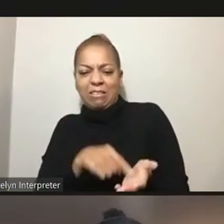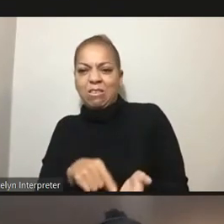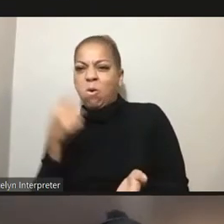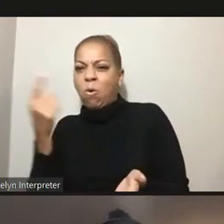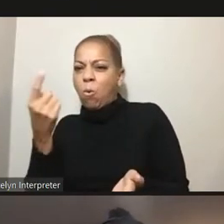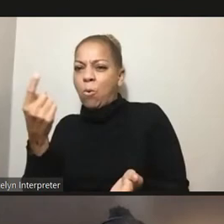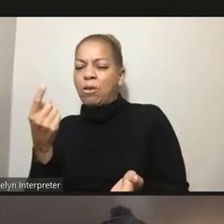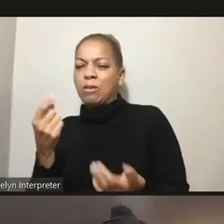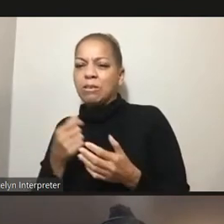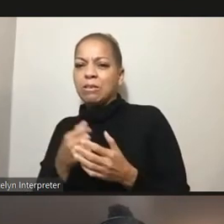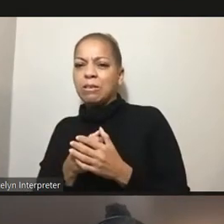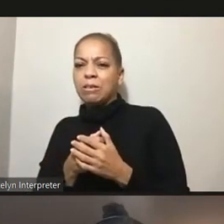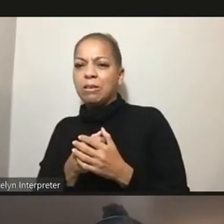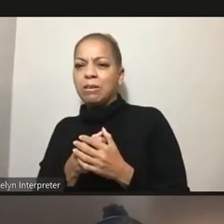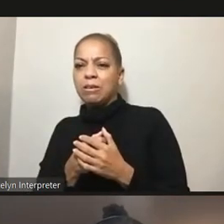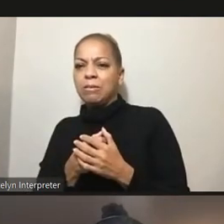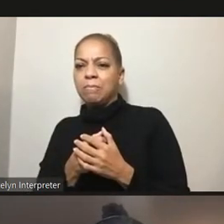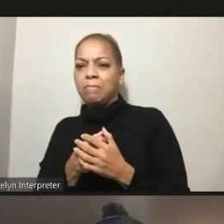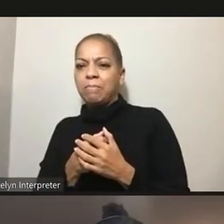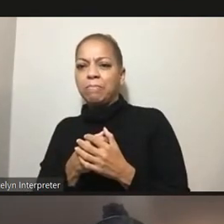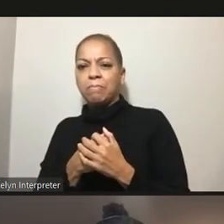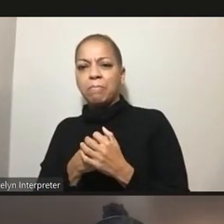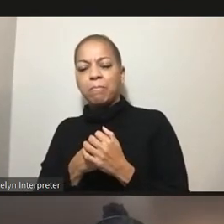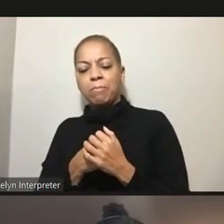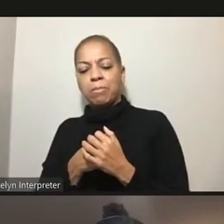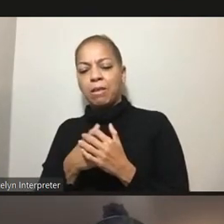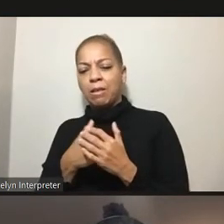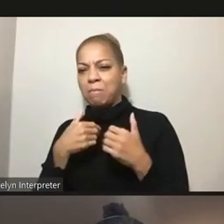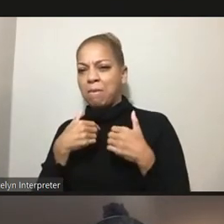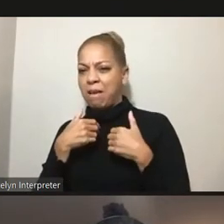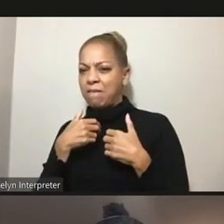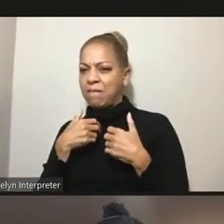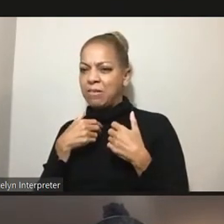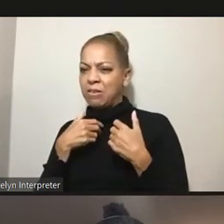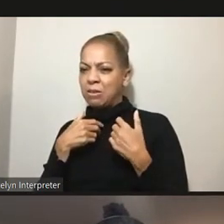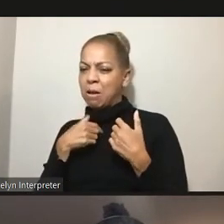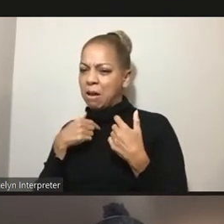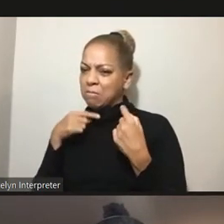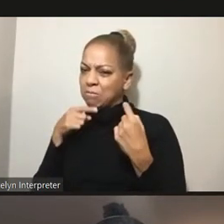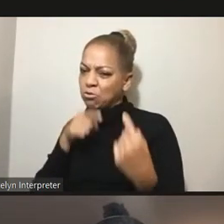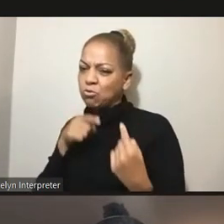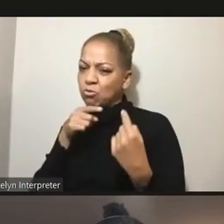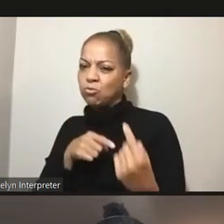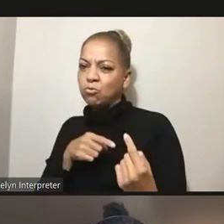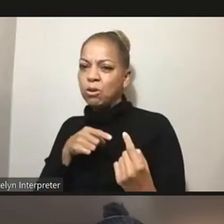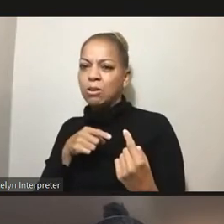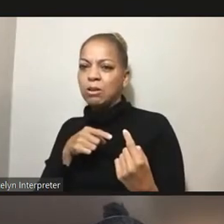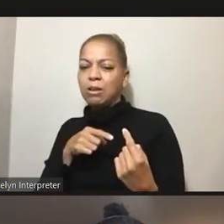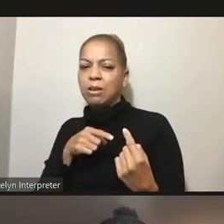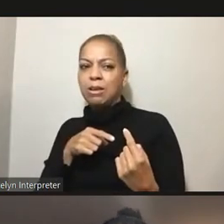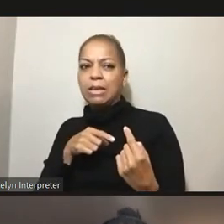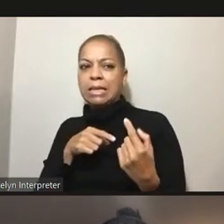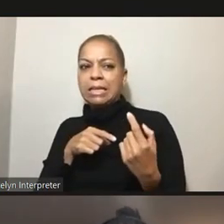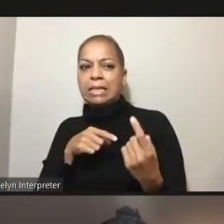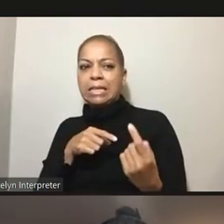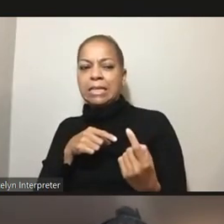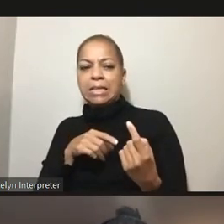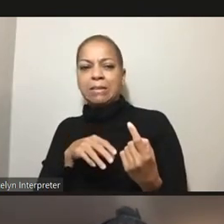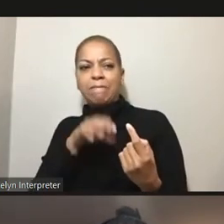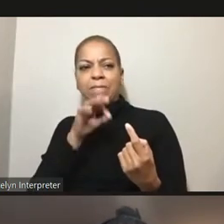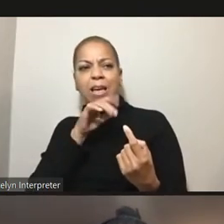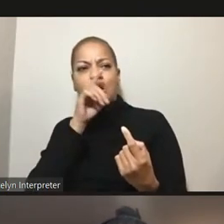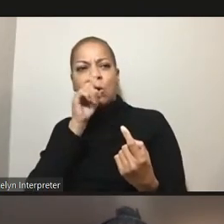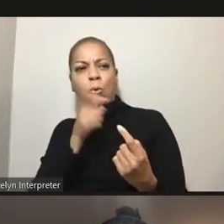I'm having a hard time finding questions for you from this audience. Because it's